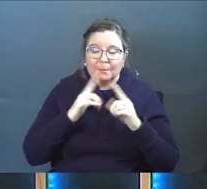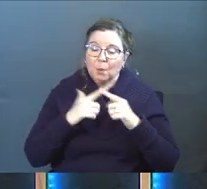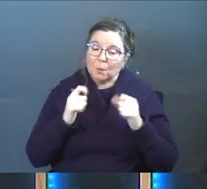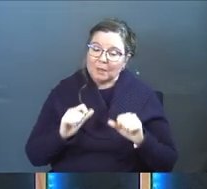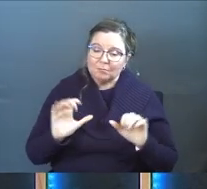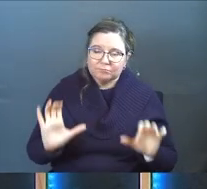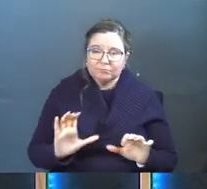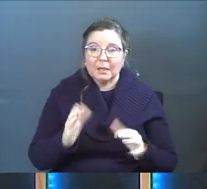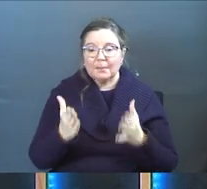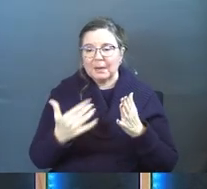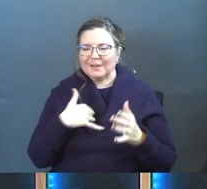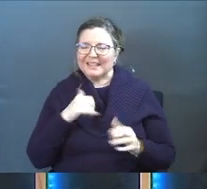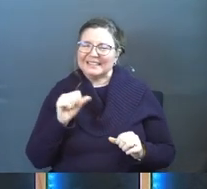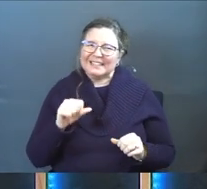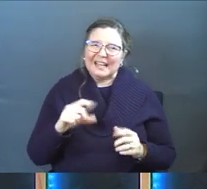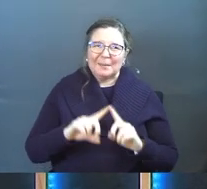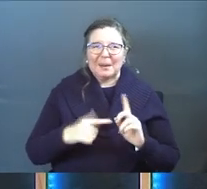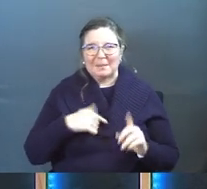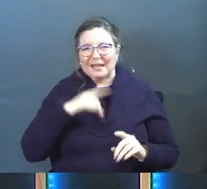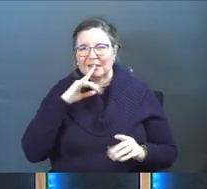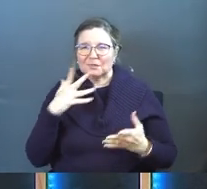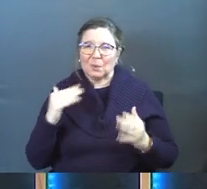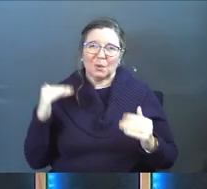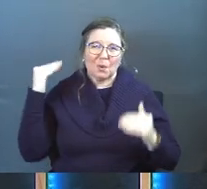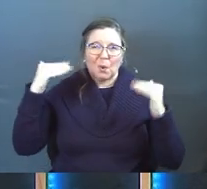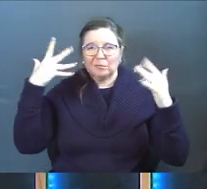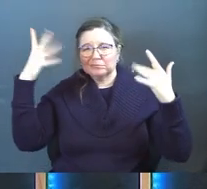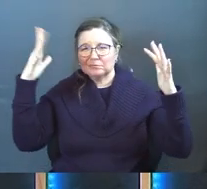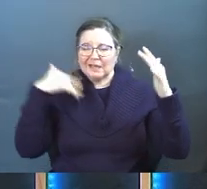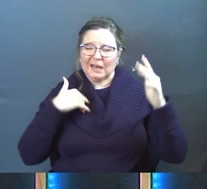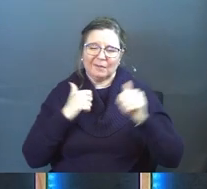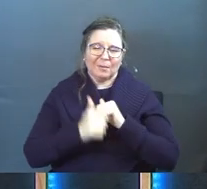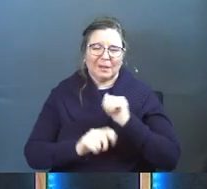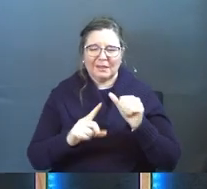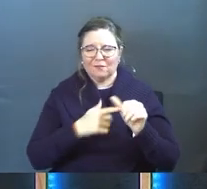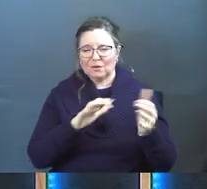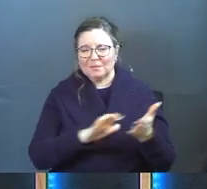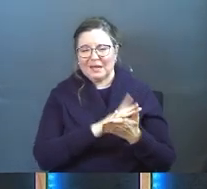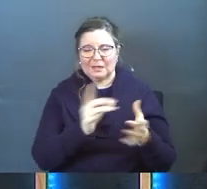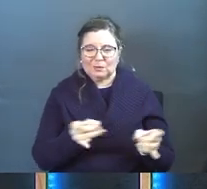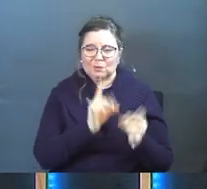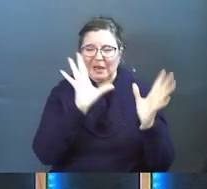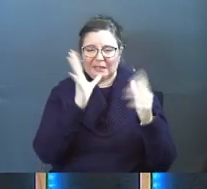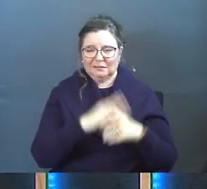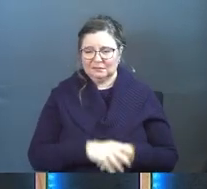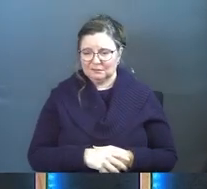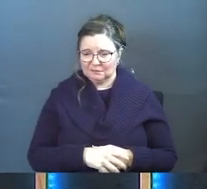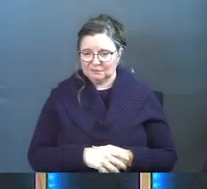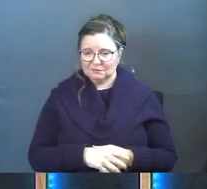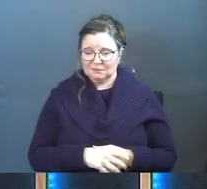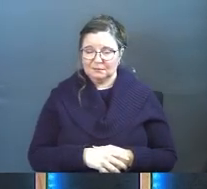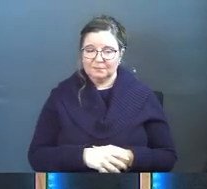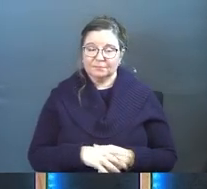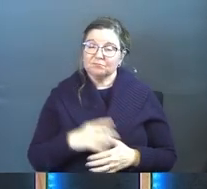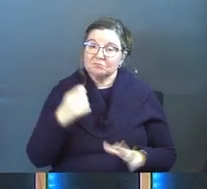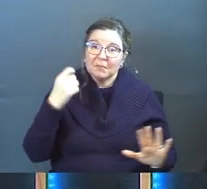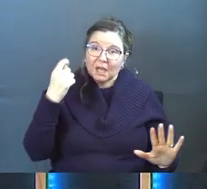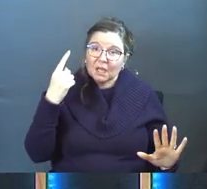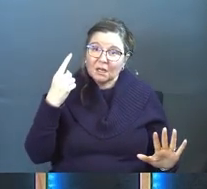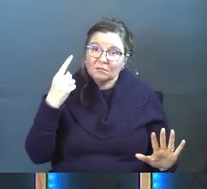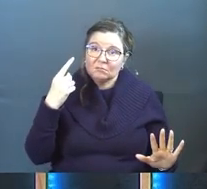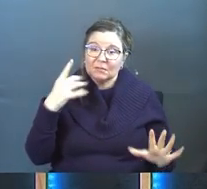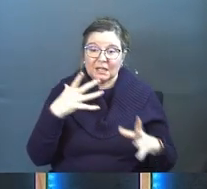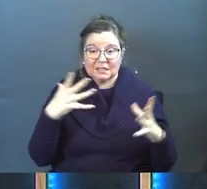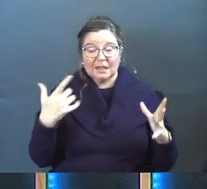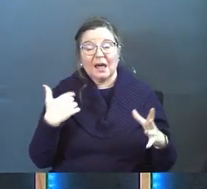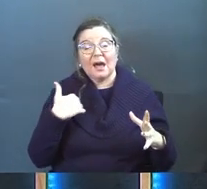we could do it. And maybe you're like, yeah, but my kids are already grown and I'm already past that first marriage and it was a wreck. I get it.